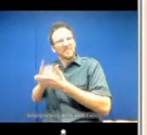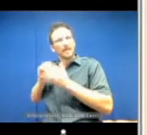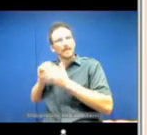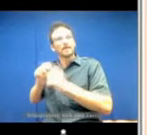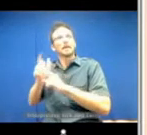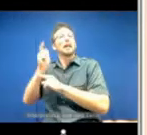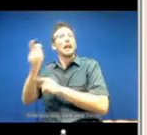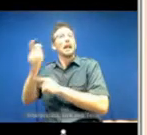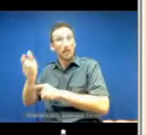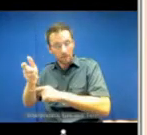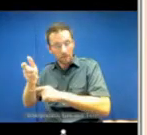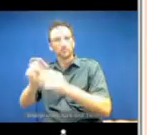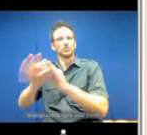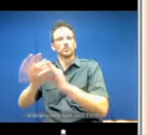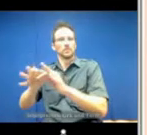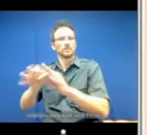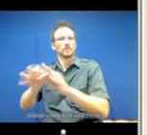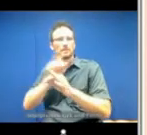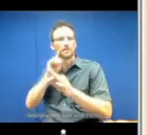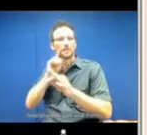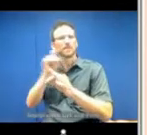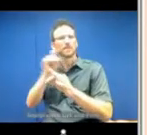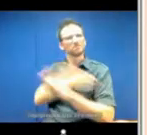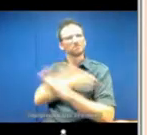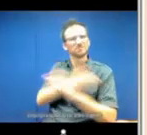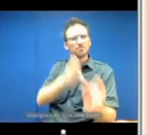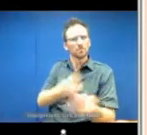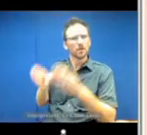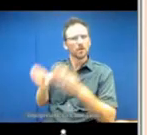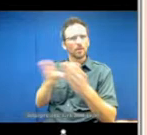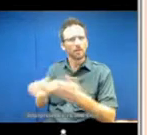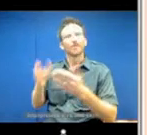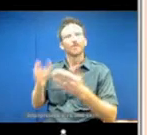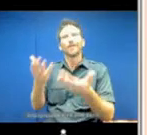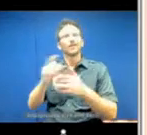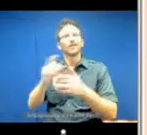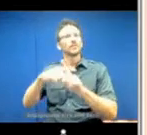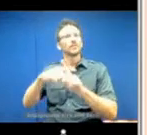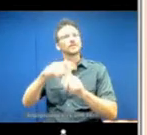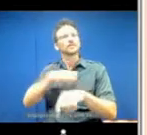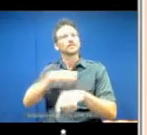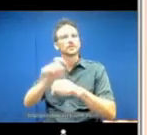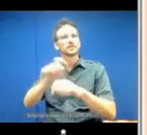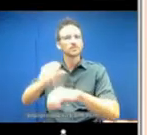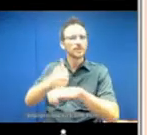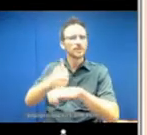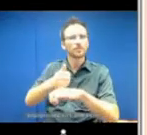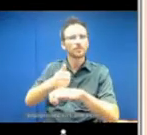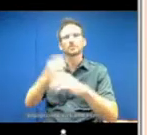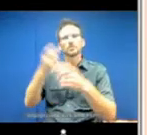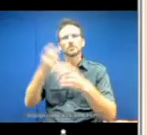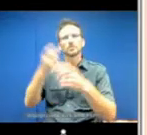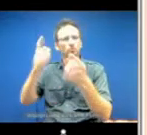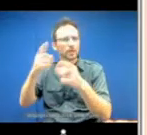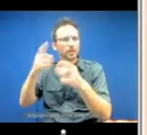And we have to do that establishing communication thing, which usually isn't a problem.